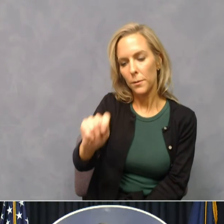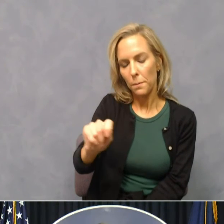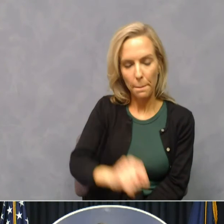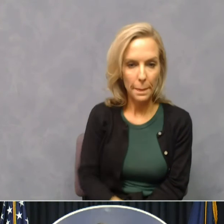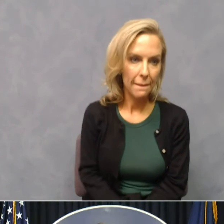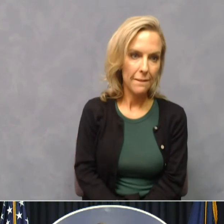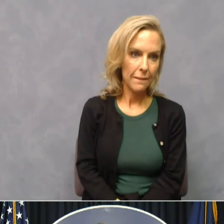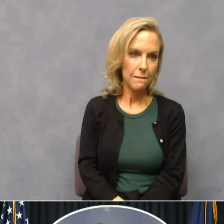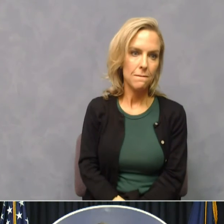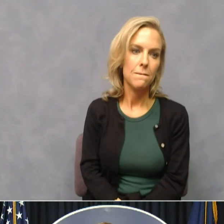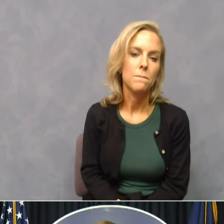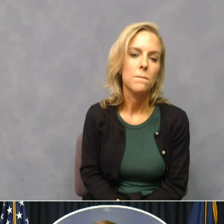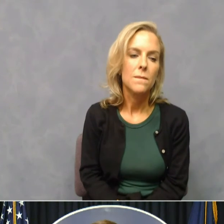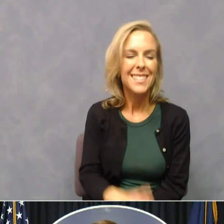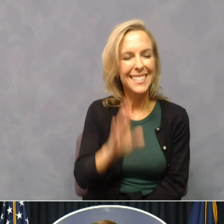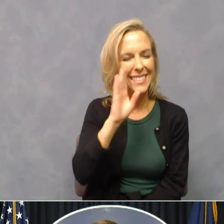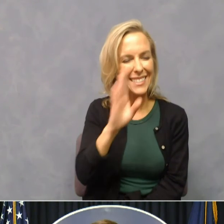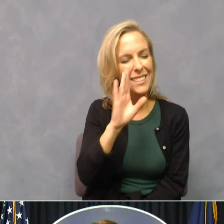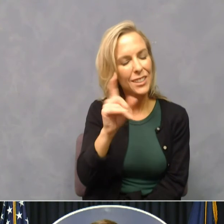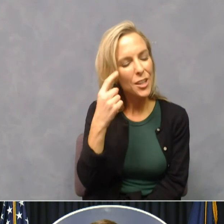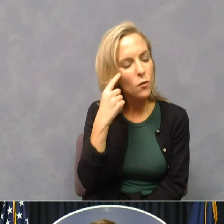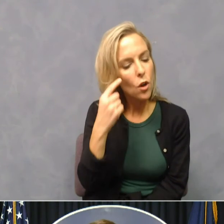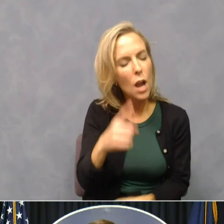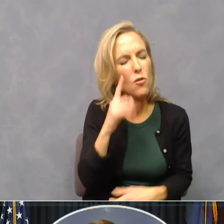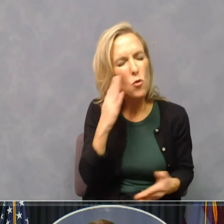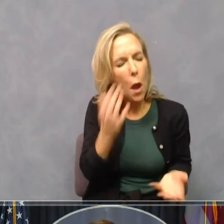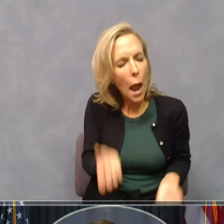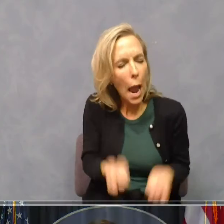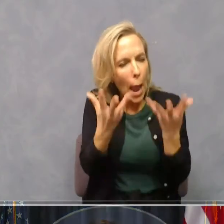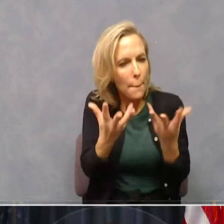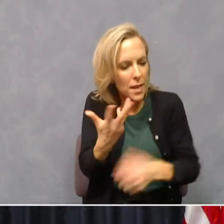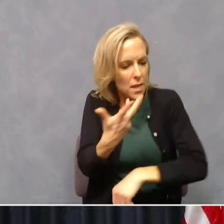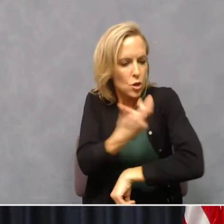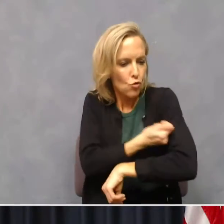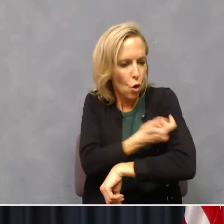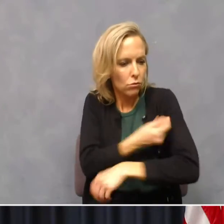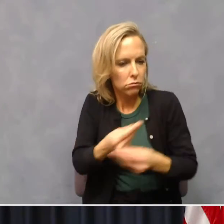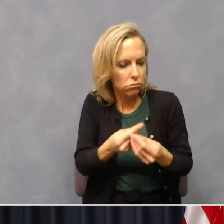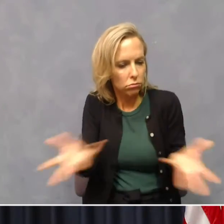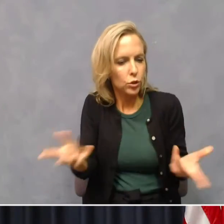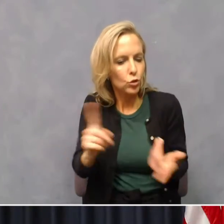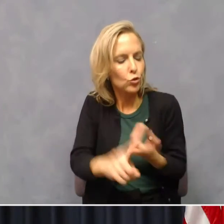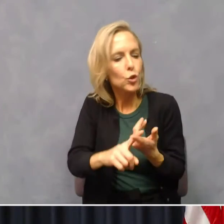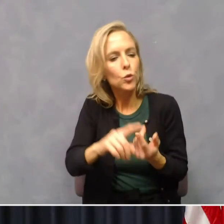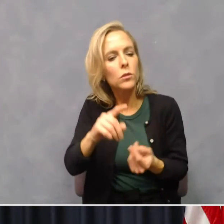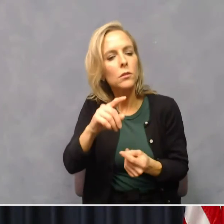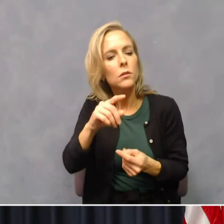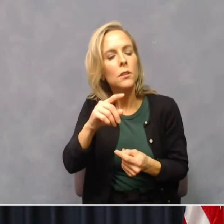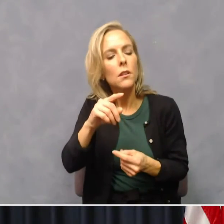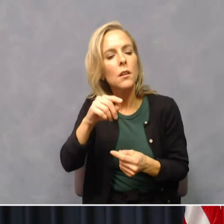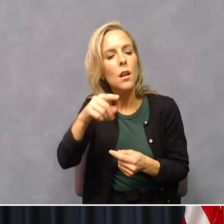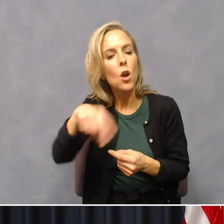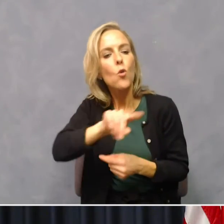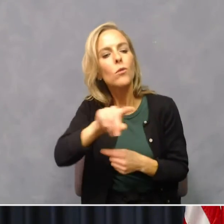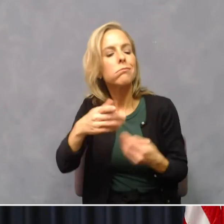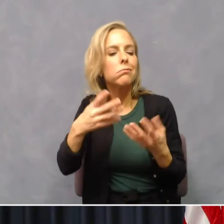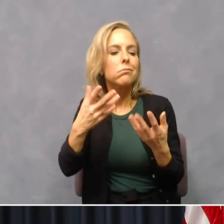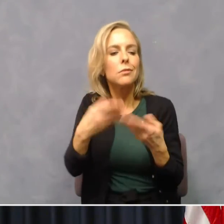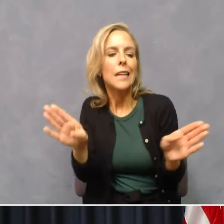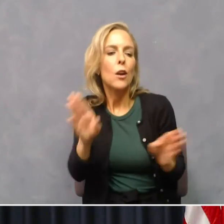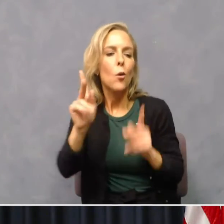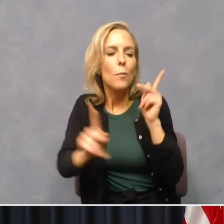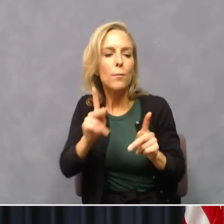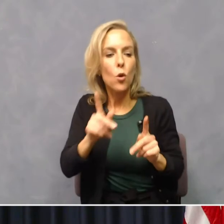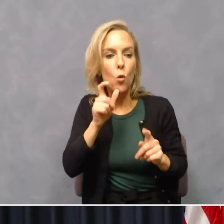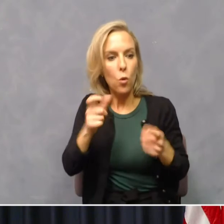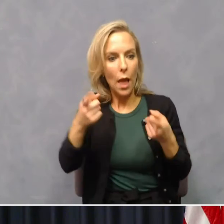Hi, Governor. Do we happen to know how many doses were given to the general public from those Walgreens? And also, for those people